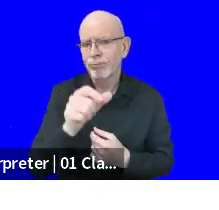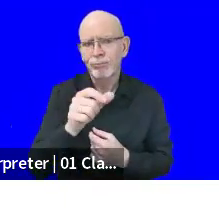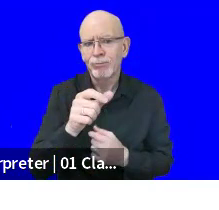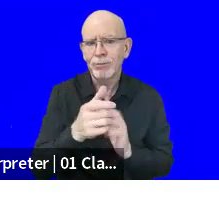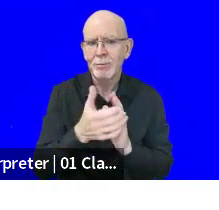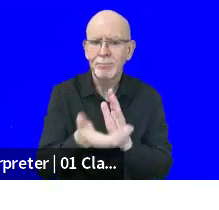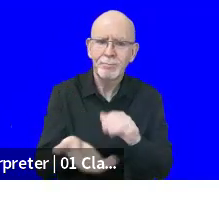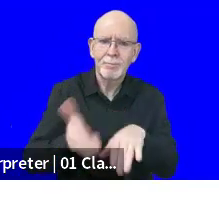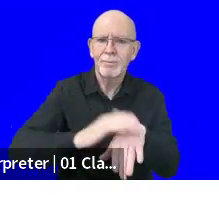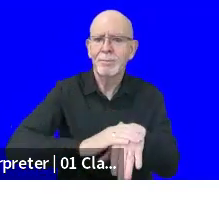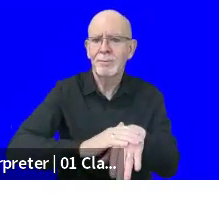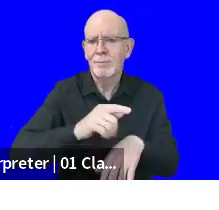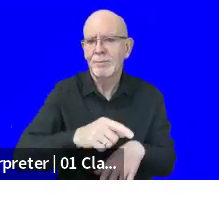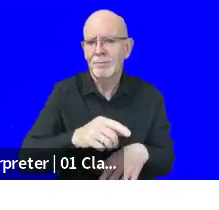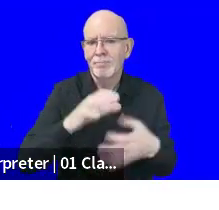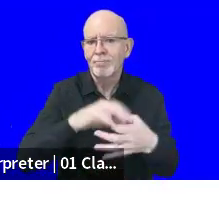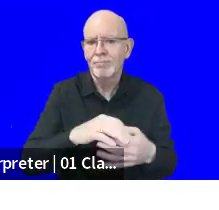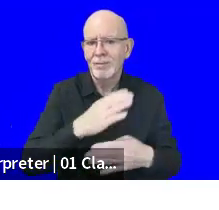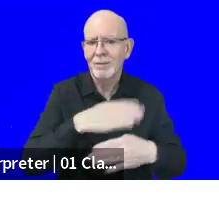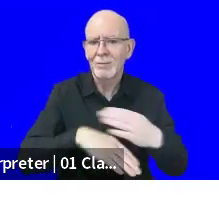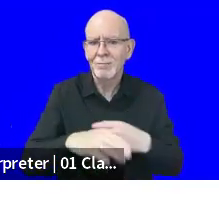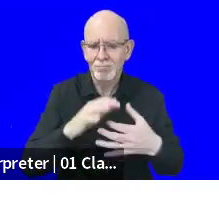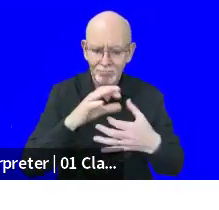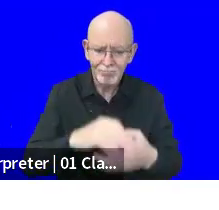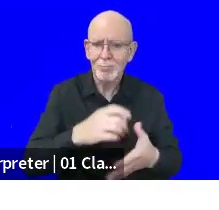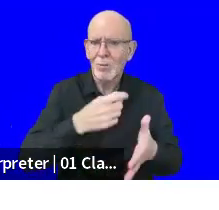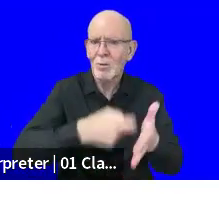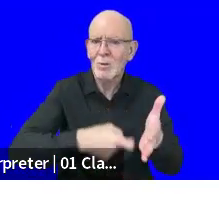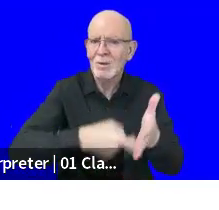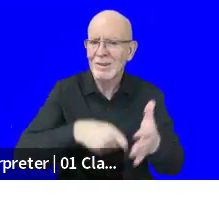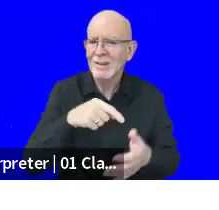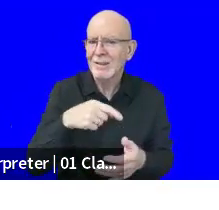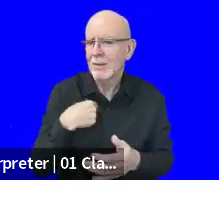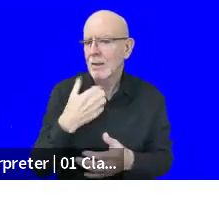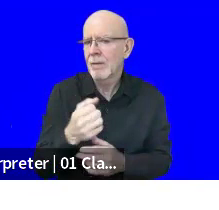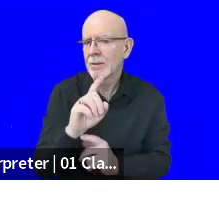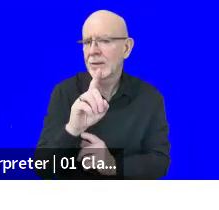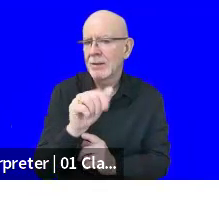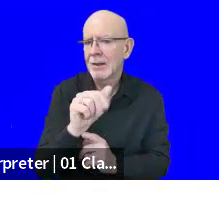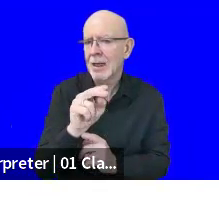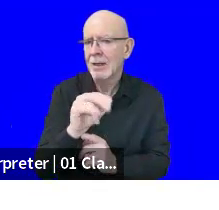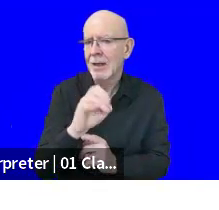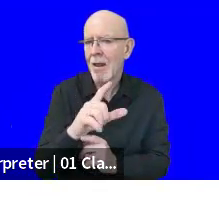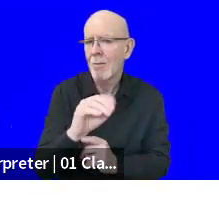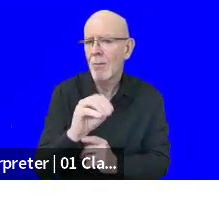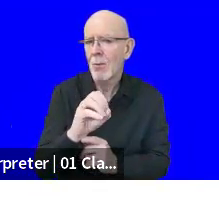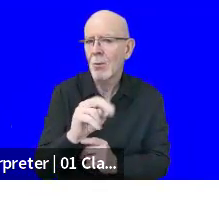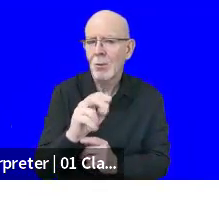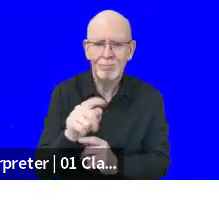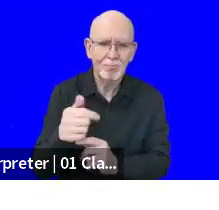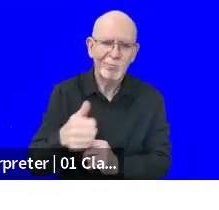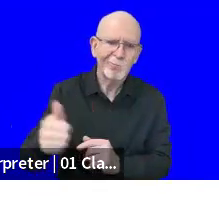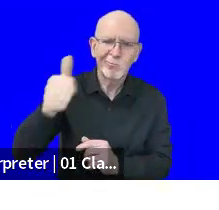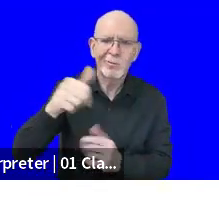the Center for Inclusive Policy, who has previously worked as senior economist for the World Bank and has an